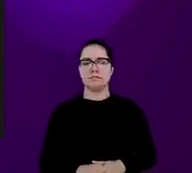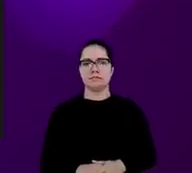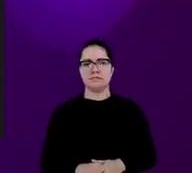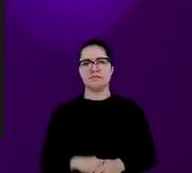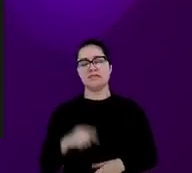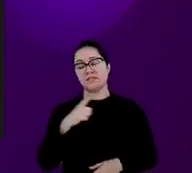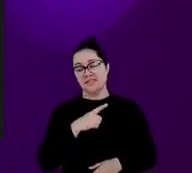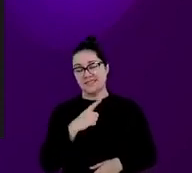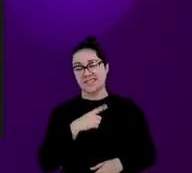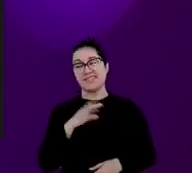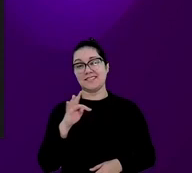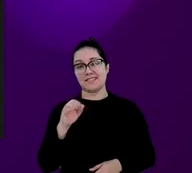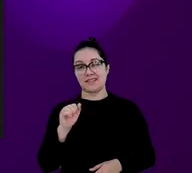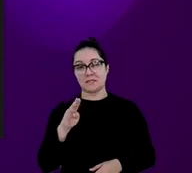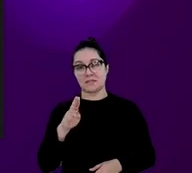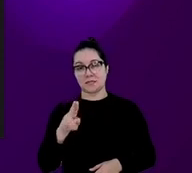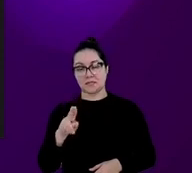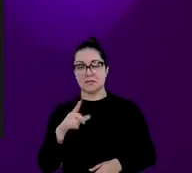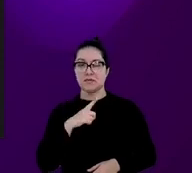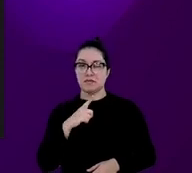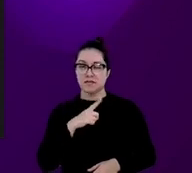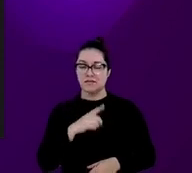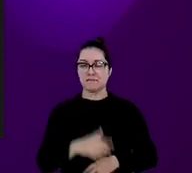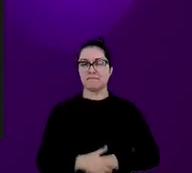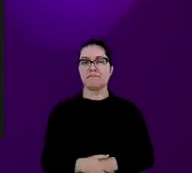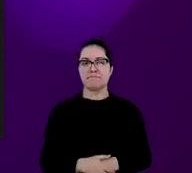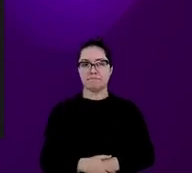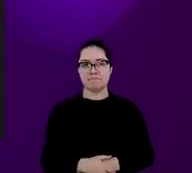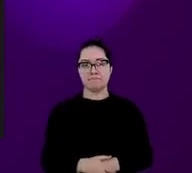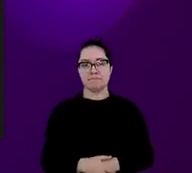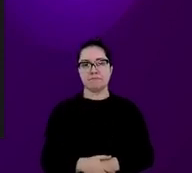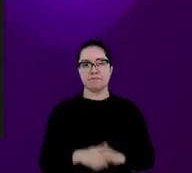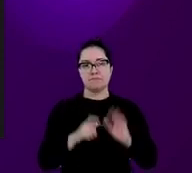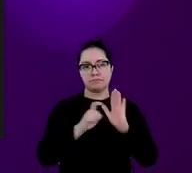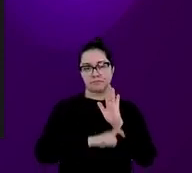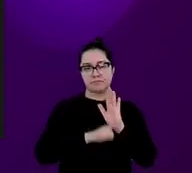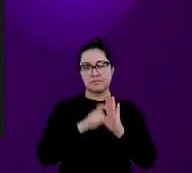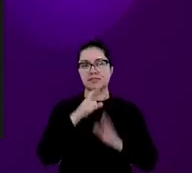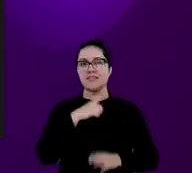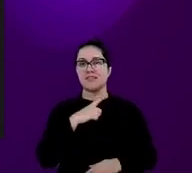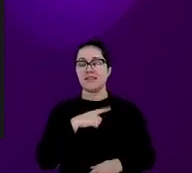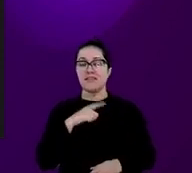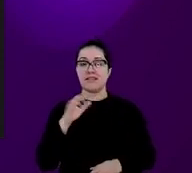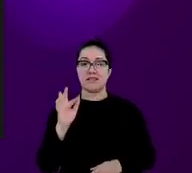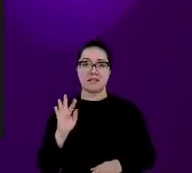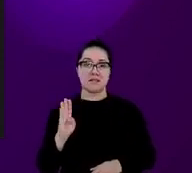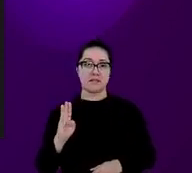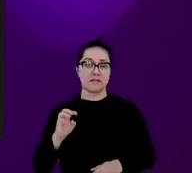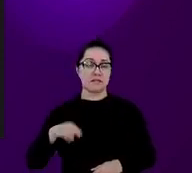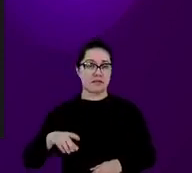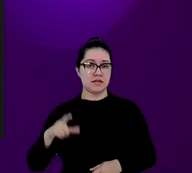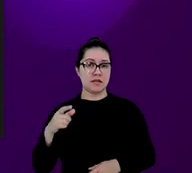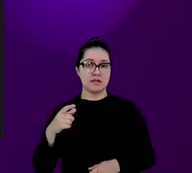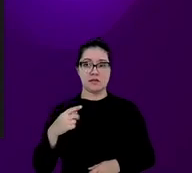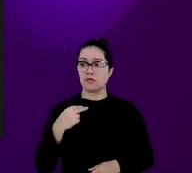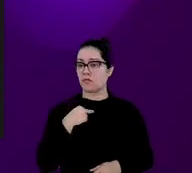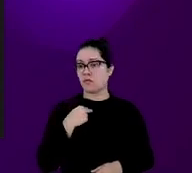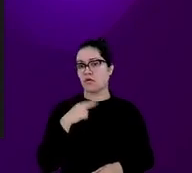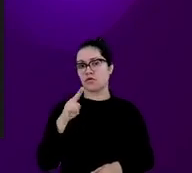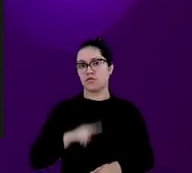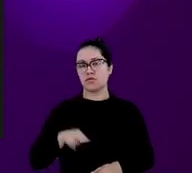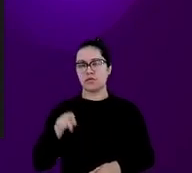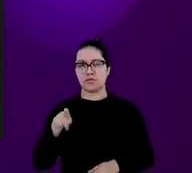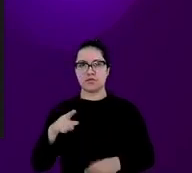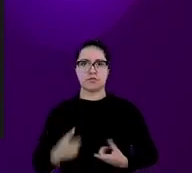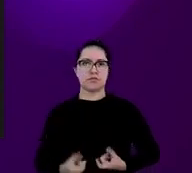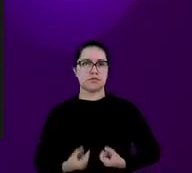that photobiomodulation, you cannot use photobiomodulation at all in patients with cancer. There